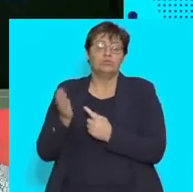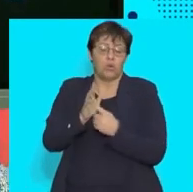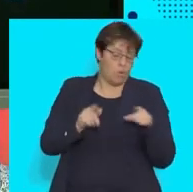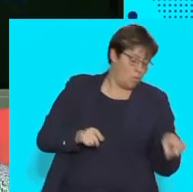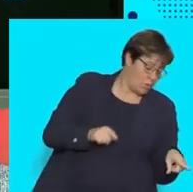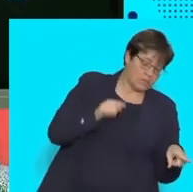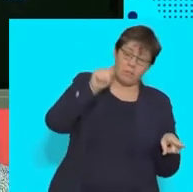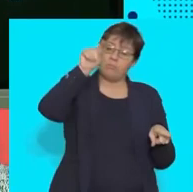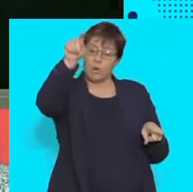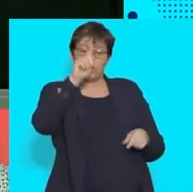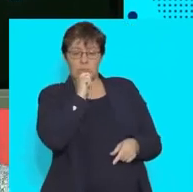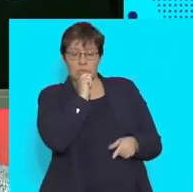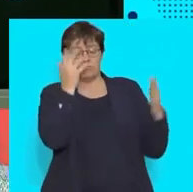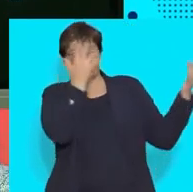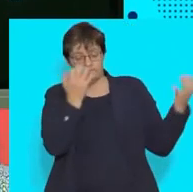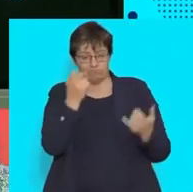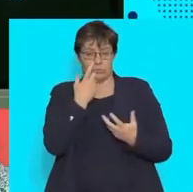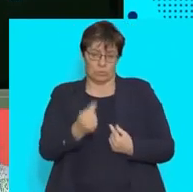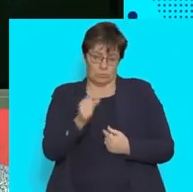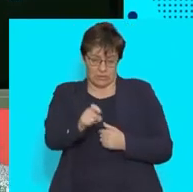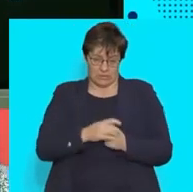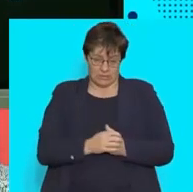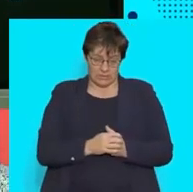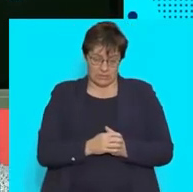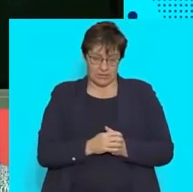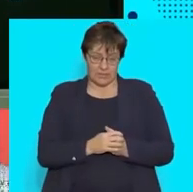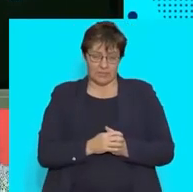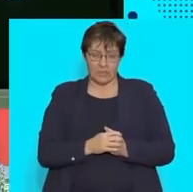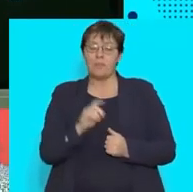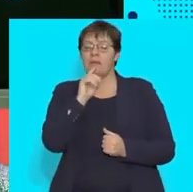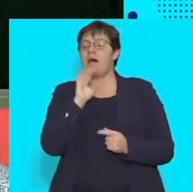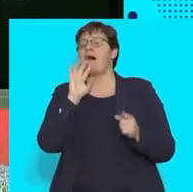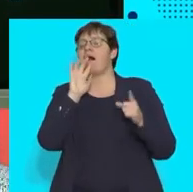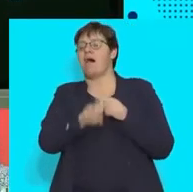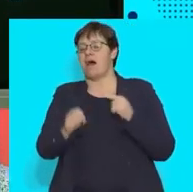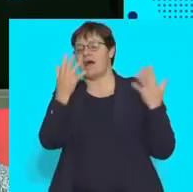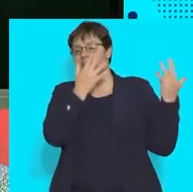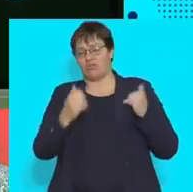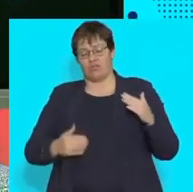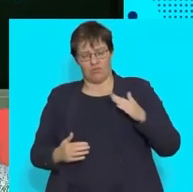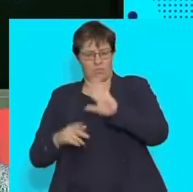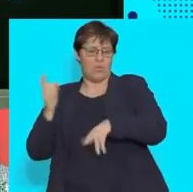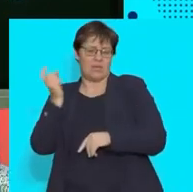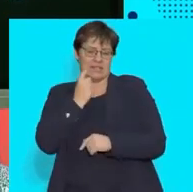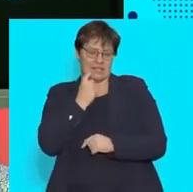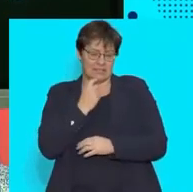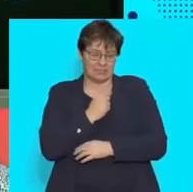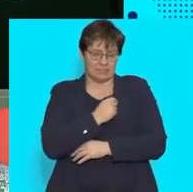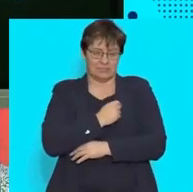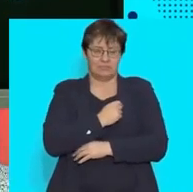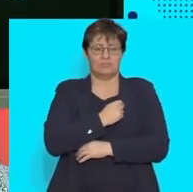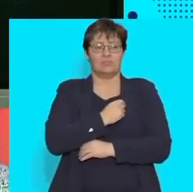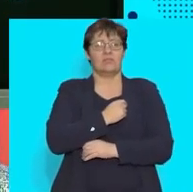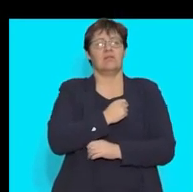what points you're using and do the calculation, and you'll see that it will come out that you can calculate the gradient quite easily.